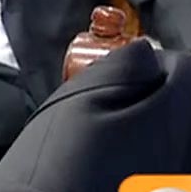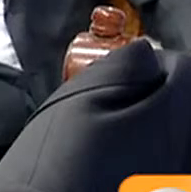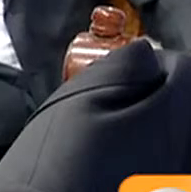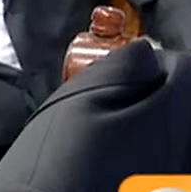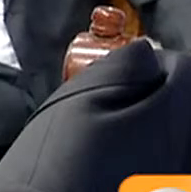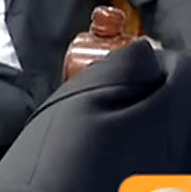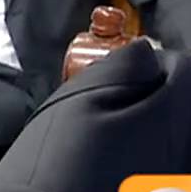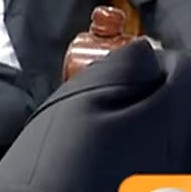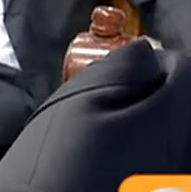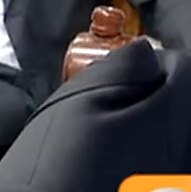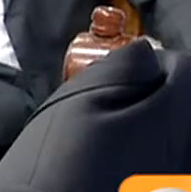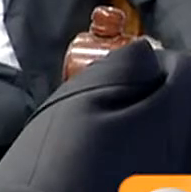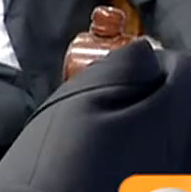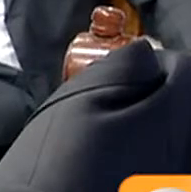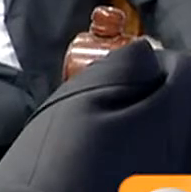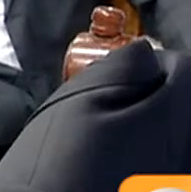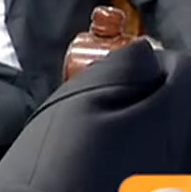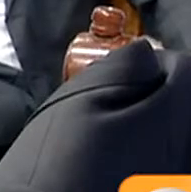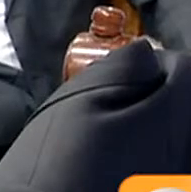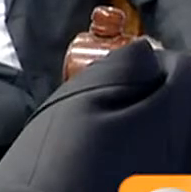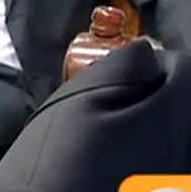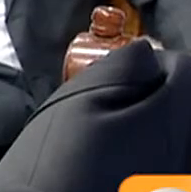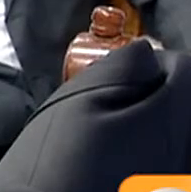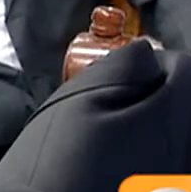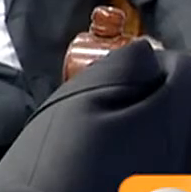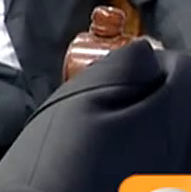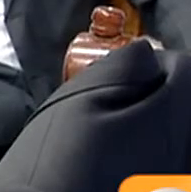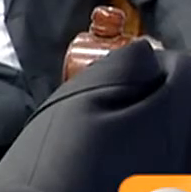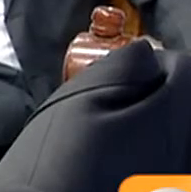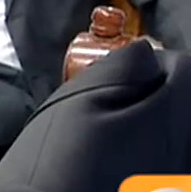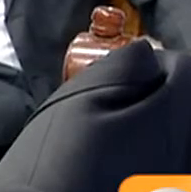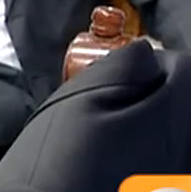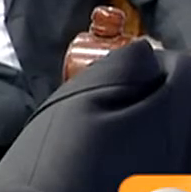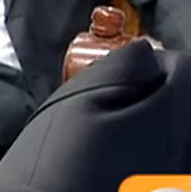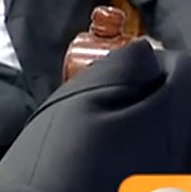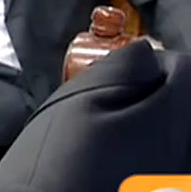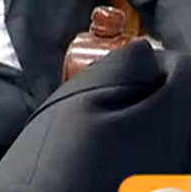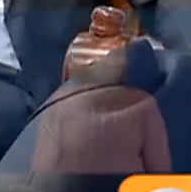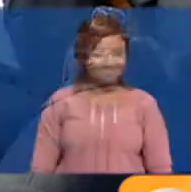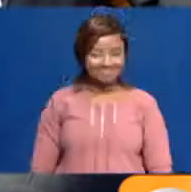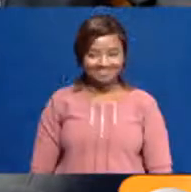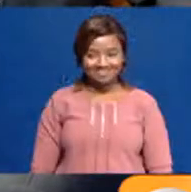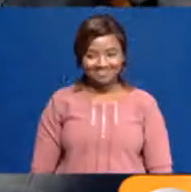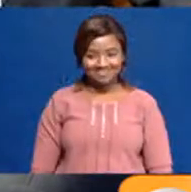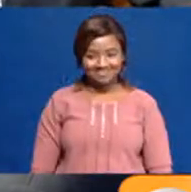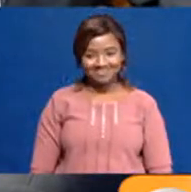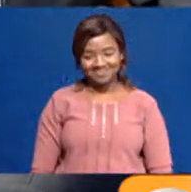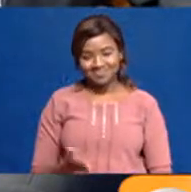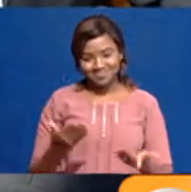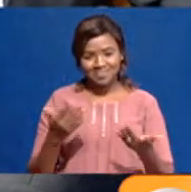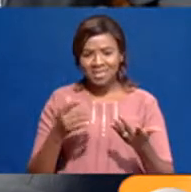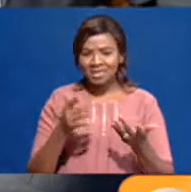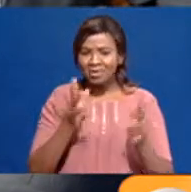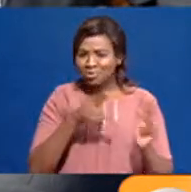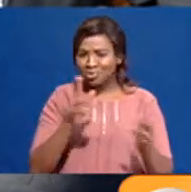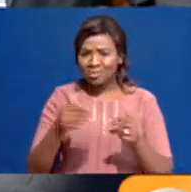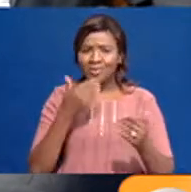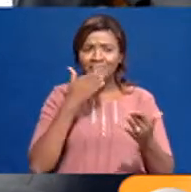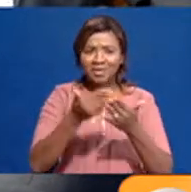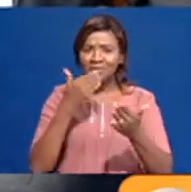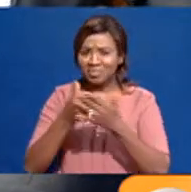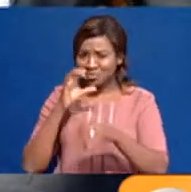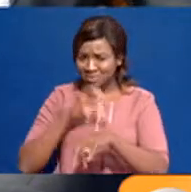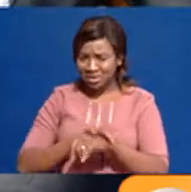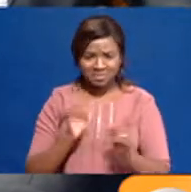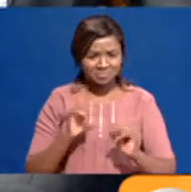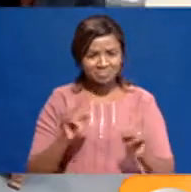would like to encourage, appreciate those officers who are on the ground so that they deliver and they serve you well. Absolutely.